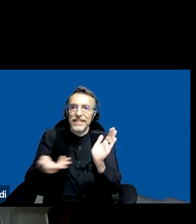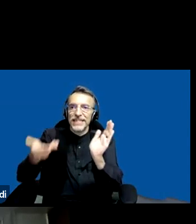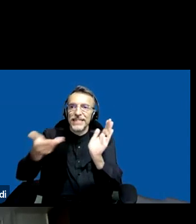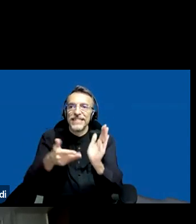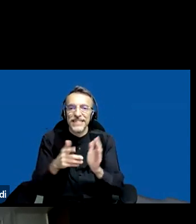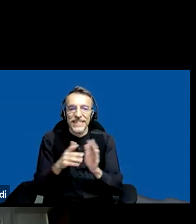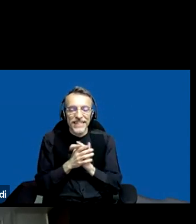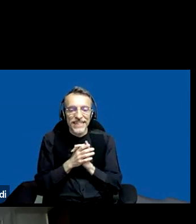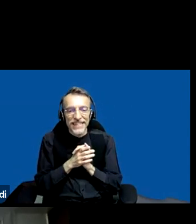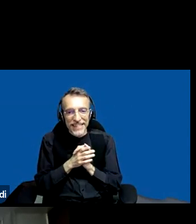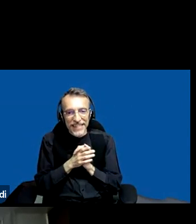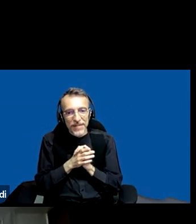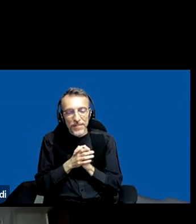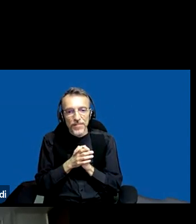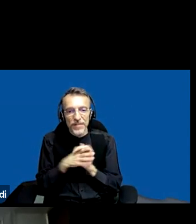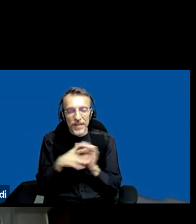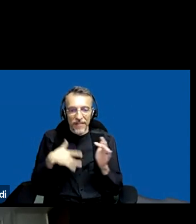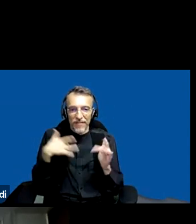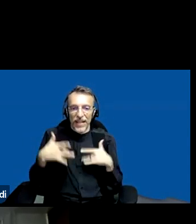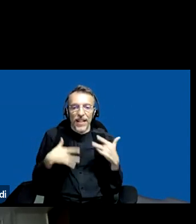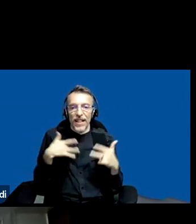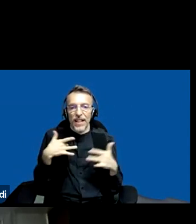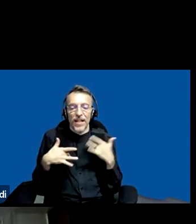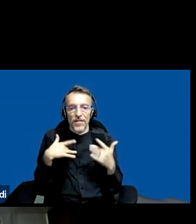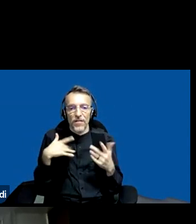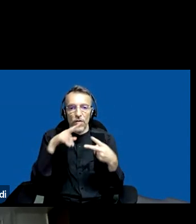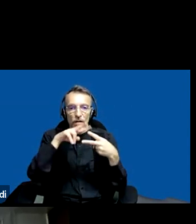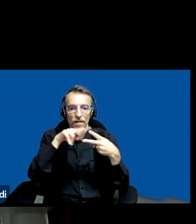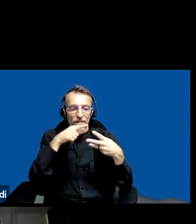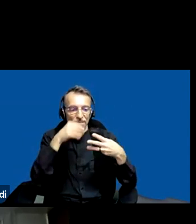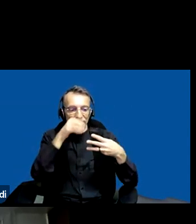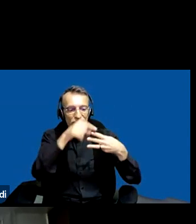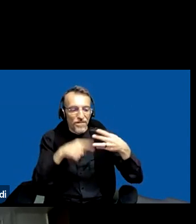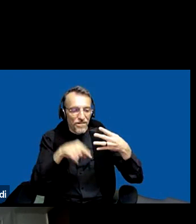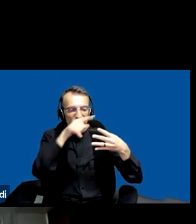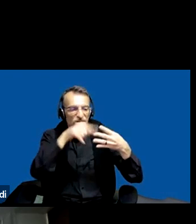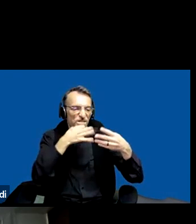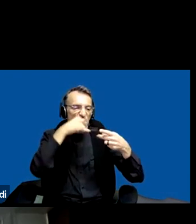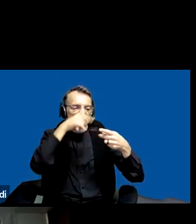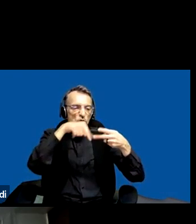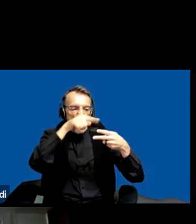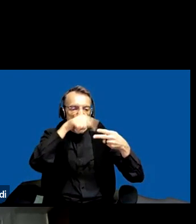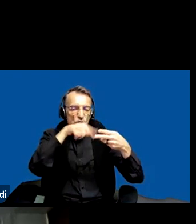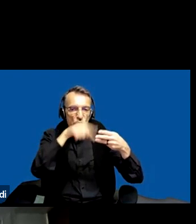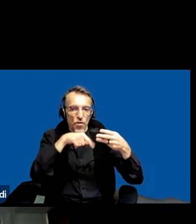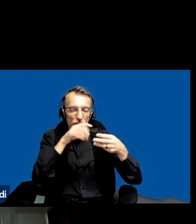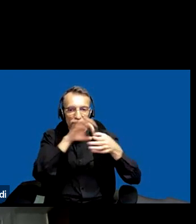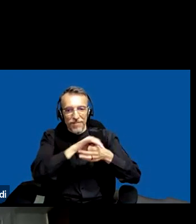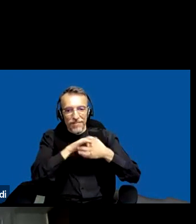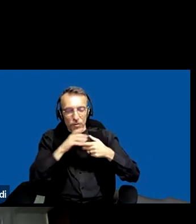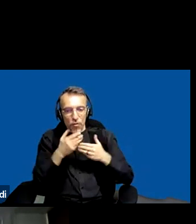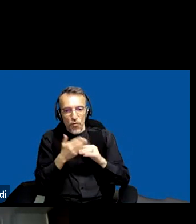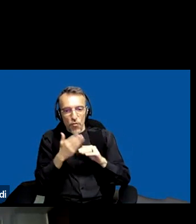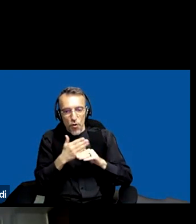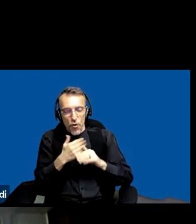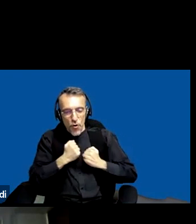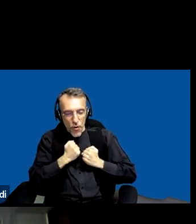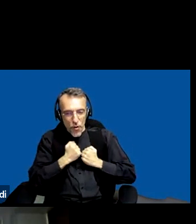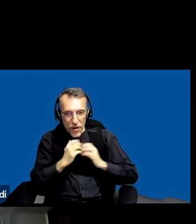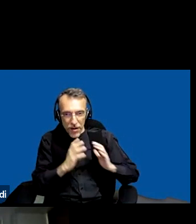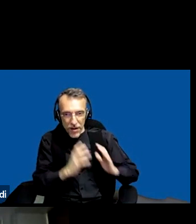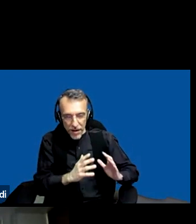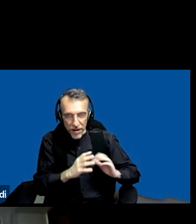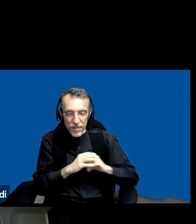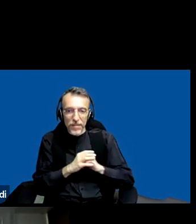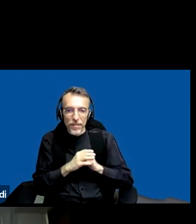that I kind of feel more comfortable as well with the first few questions, more related to my work. And, you know, I mean, I